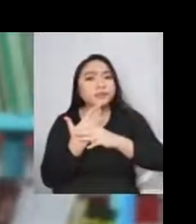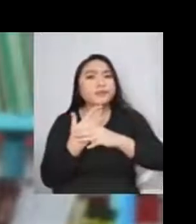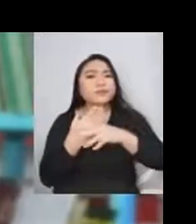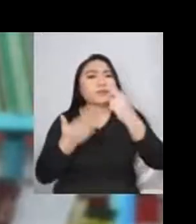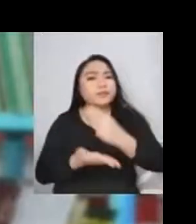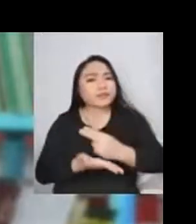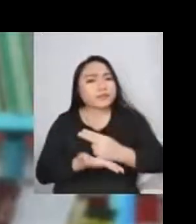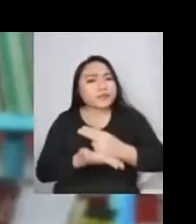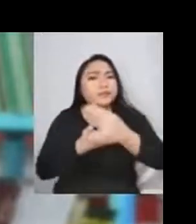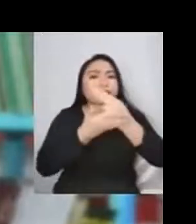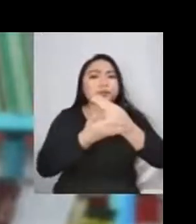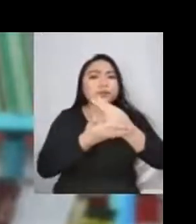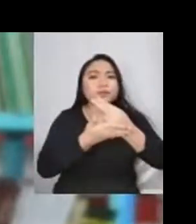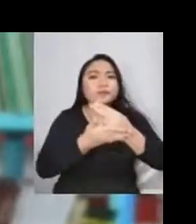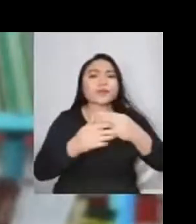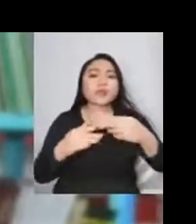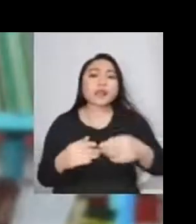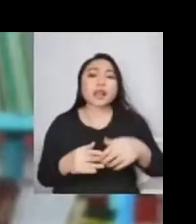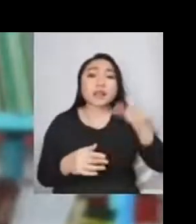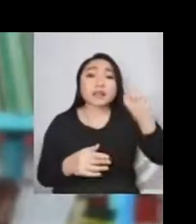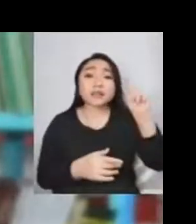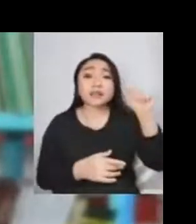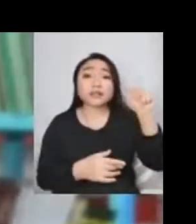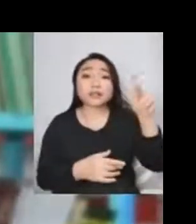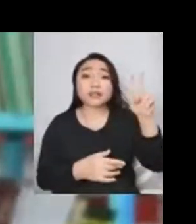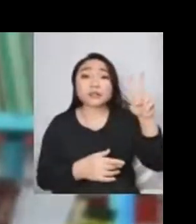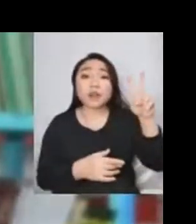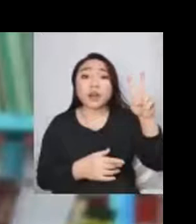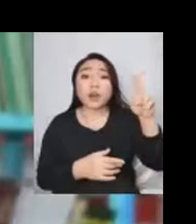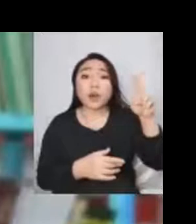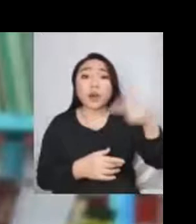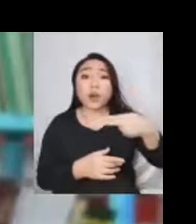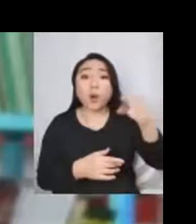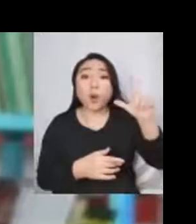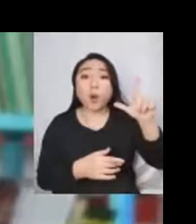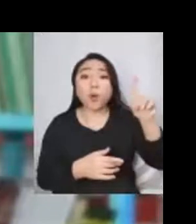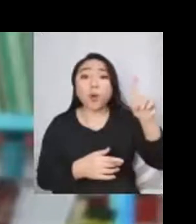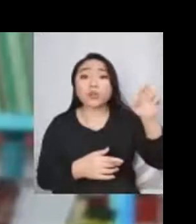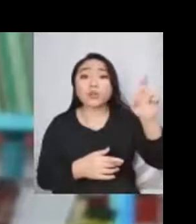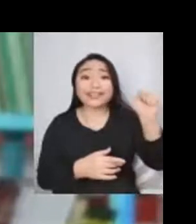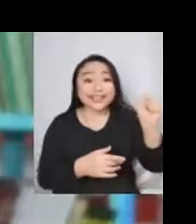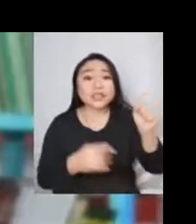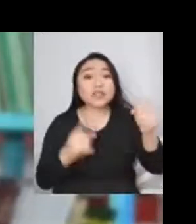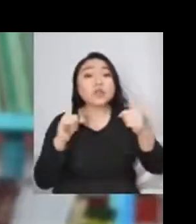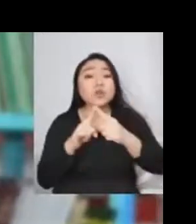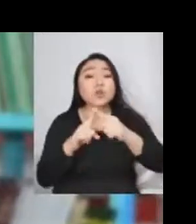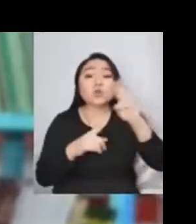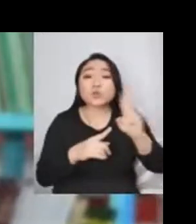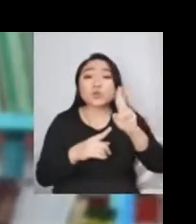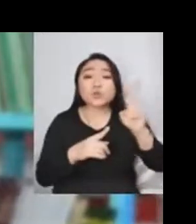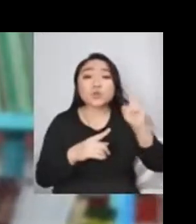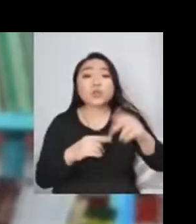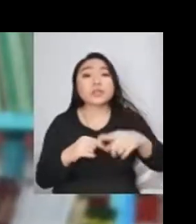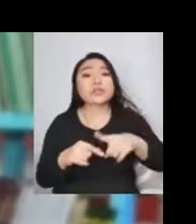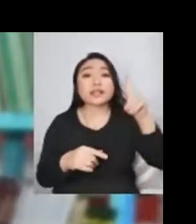capacitate DOST stakeholders in the field of science, technology, and innovation, and to maximize the